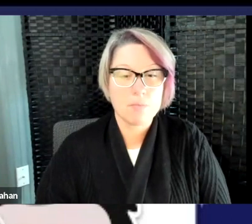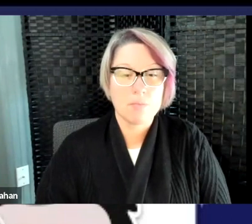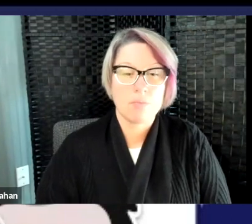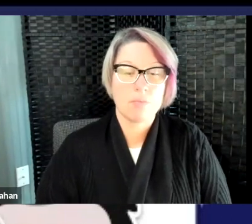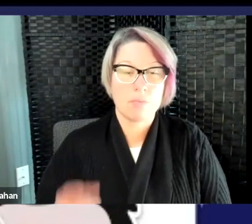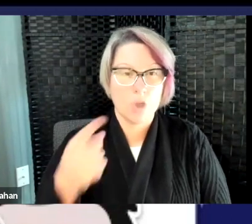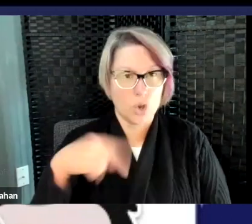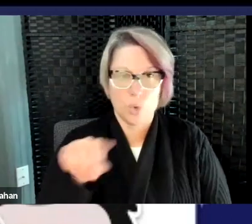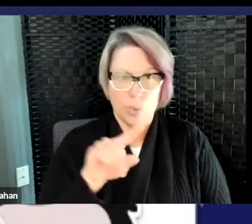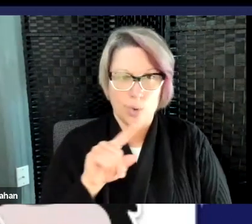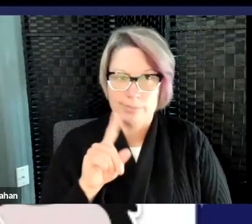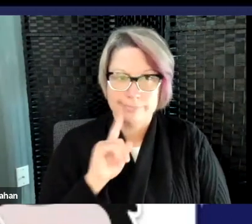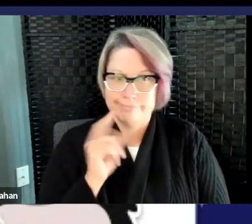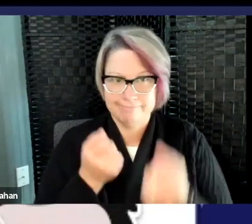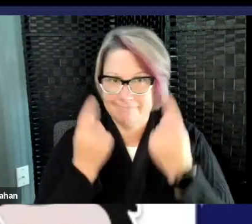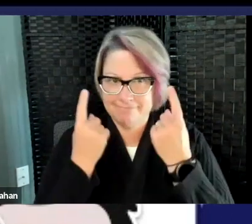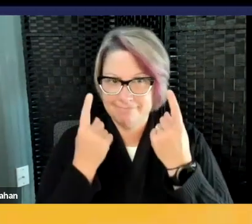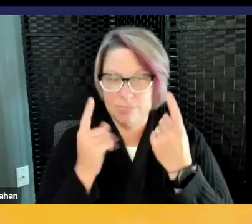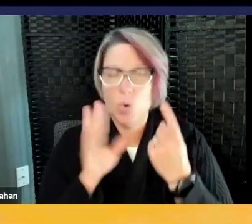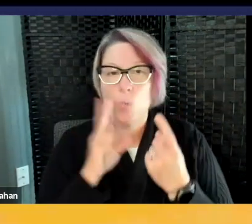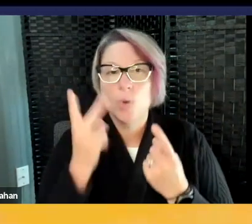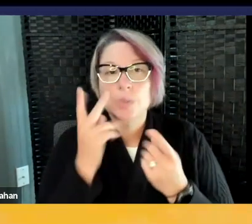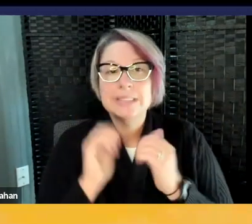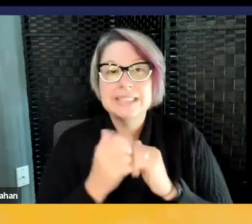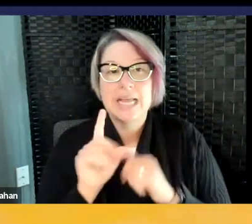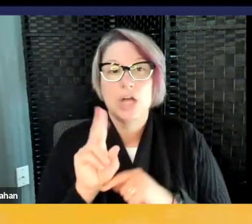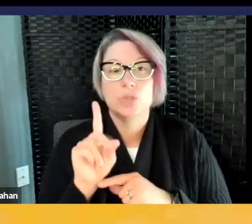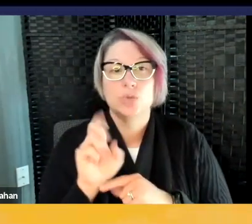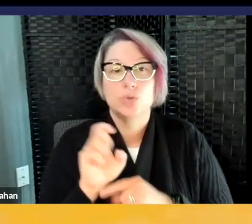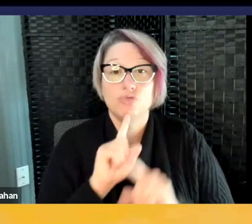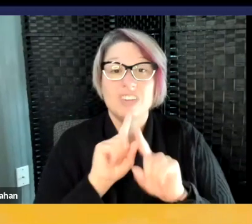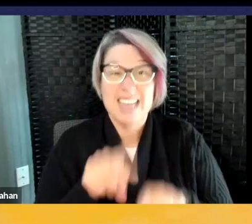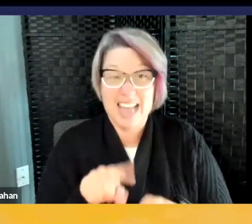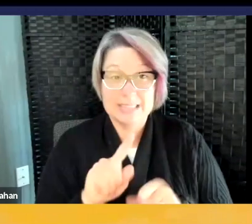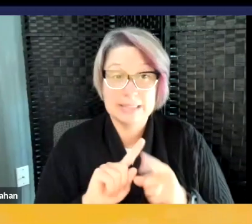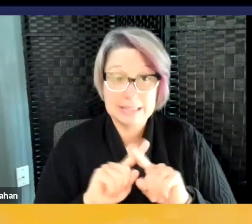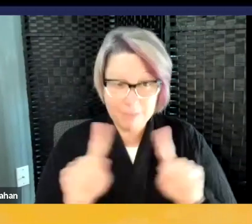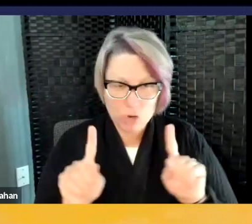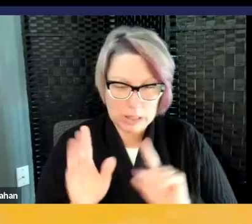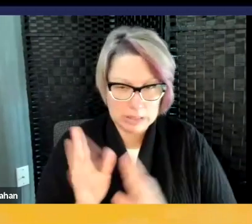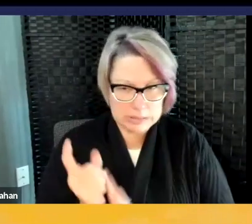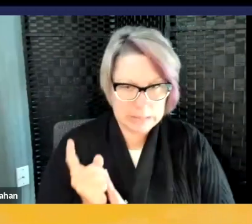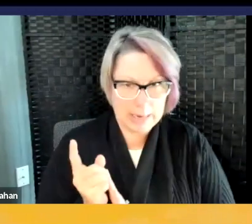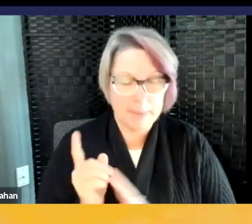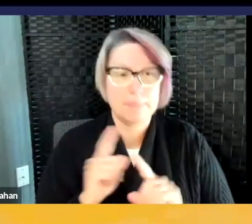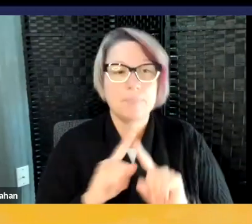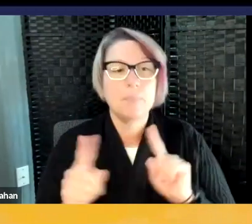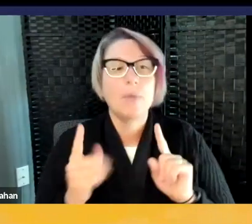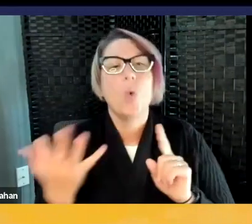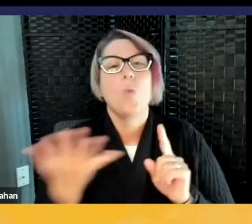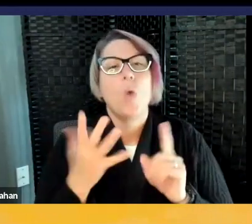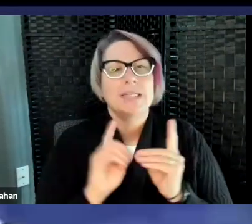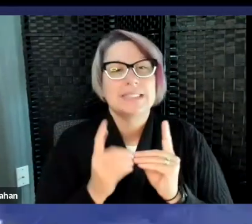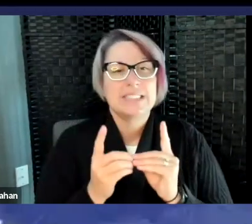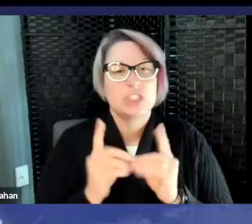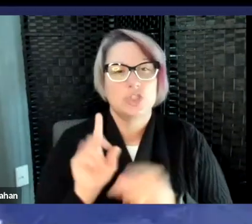already. We're going to come back and see how Dude reacts differently in a second here. But, let's talk about what a digital footprint is. What